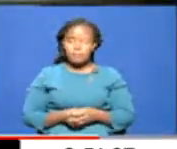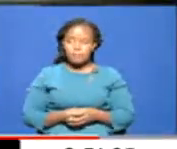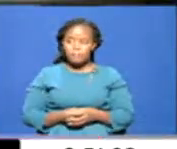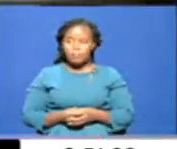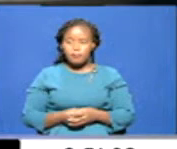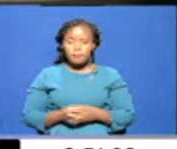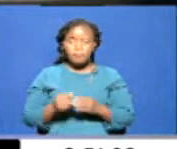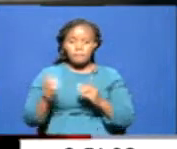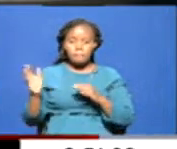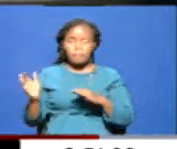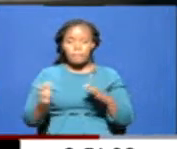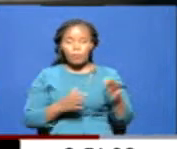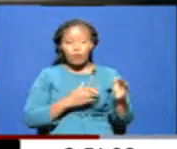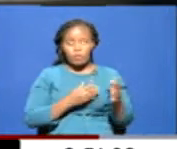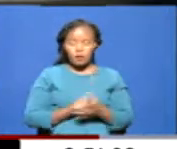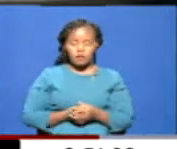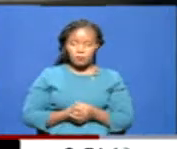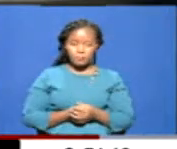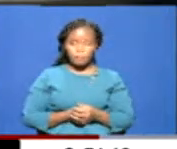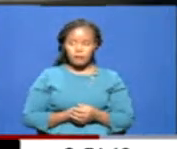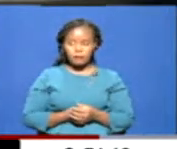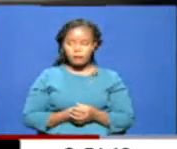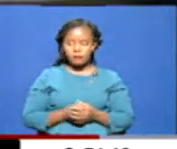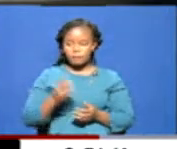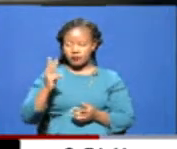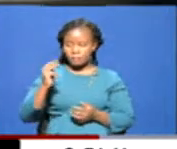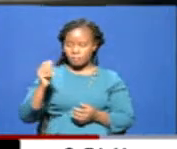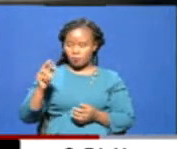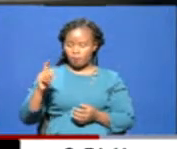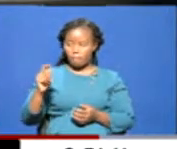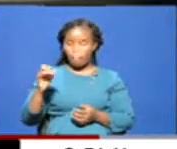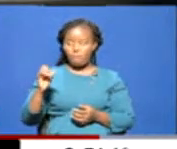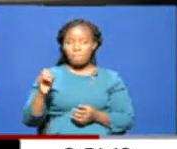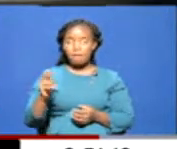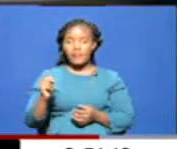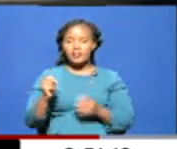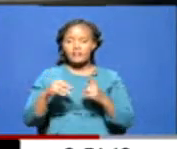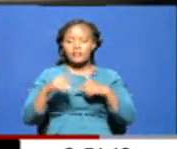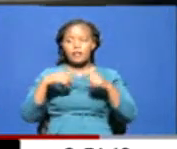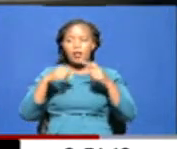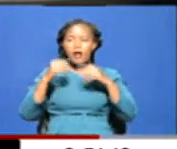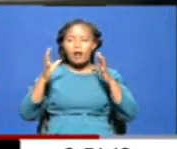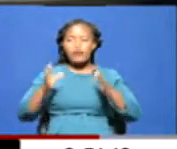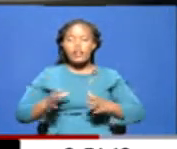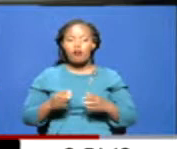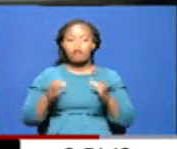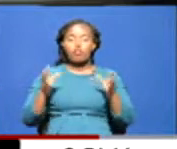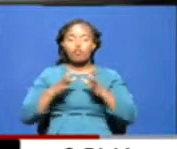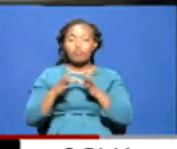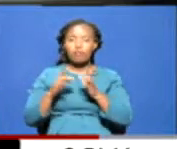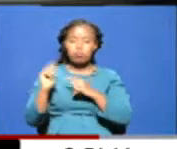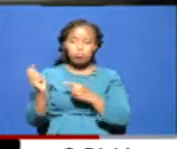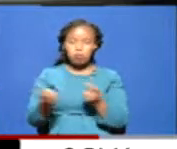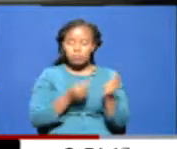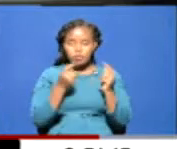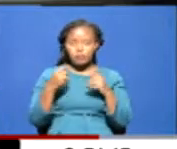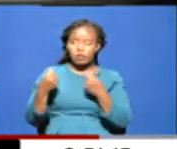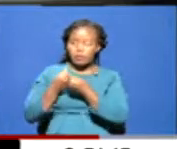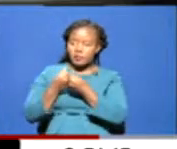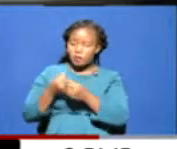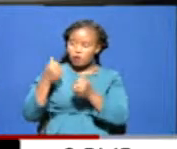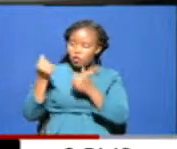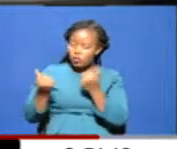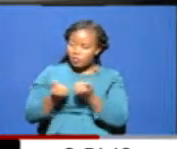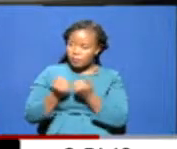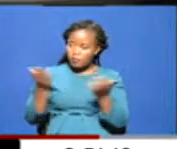In other news, Martin Umbura emerged the overall winner of the 2021 Le Leicester Golf Tournament that was played at the Par 71 Nyali Golf